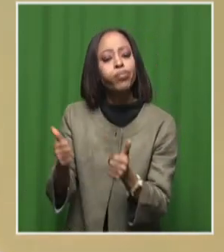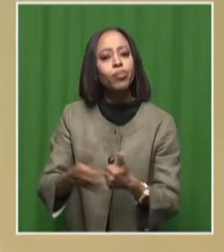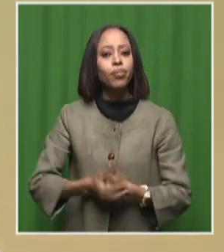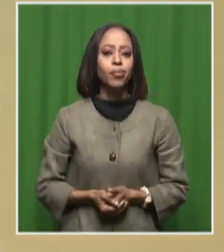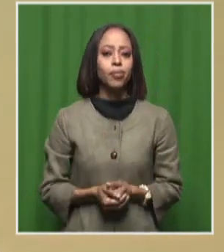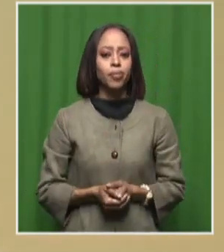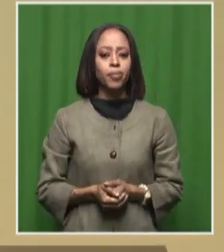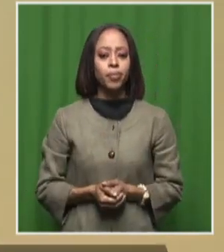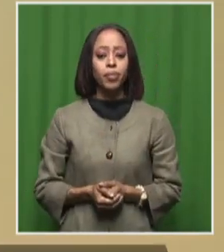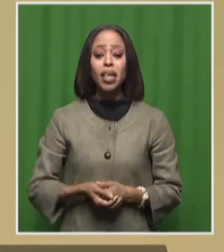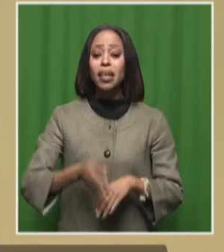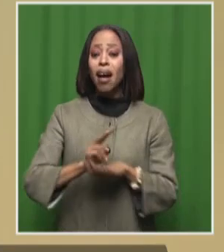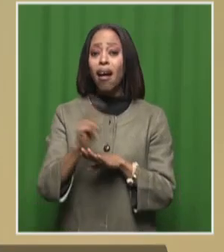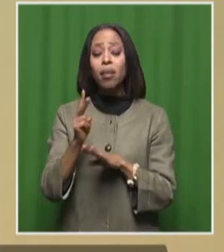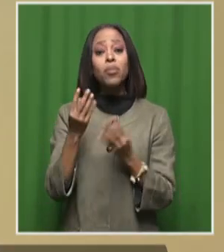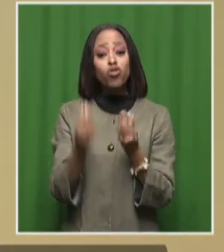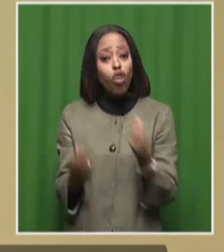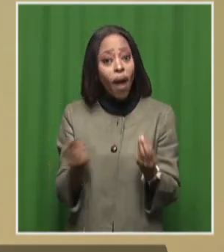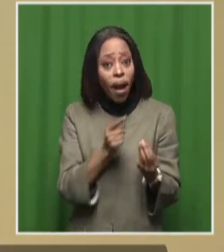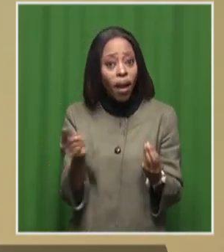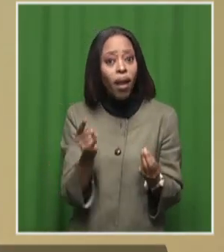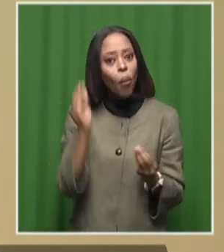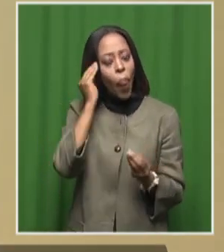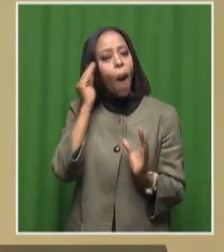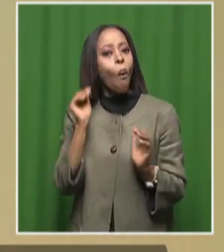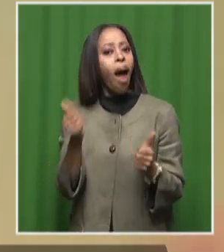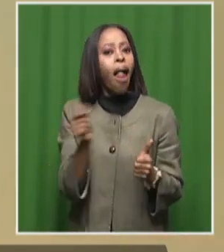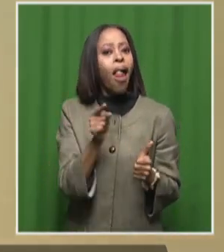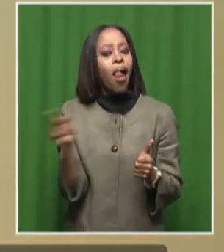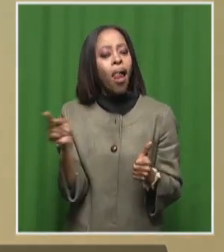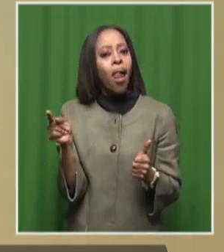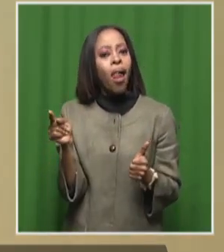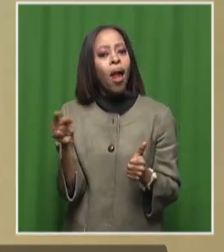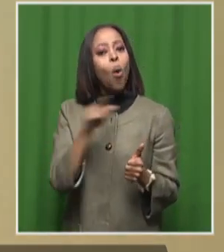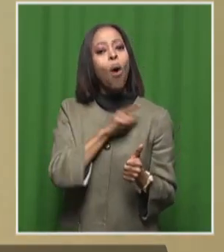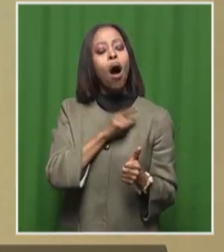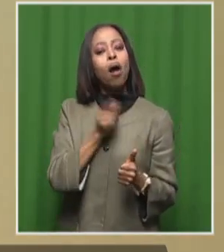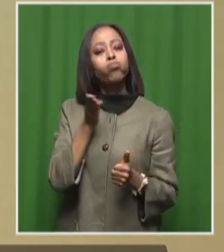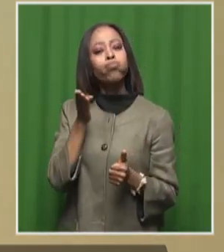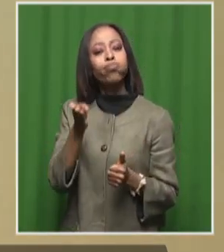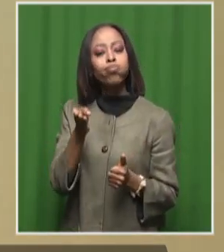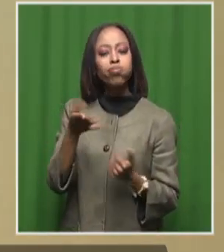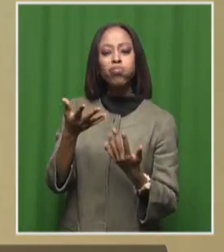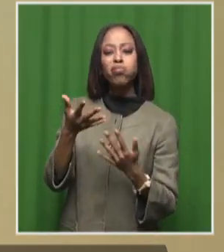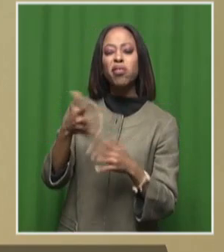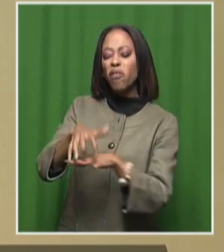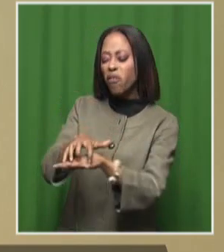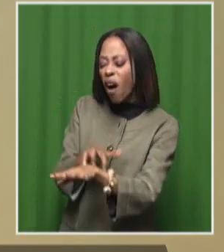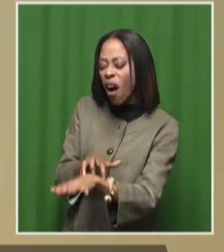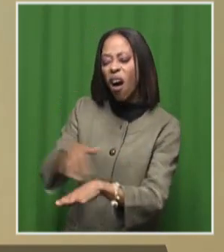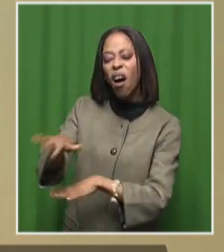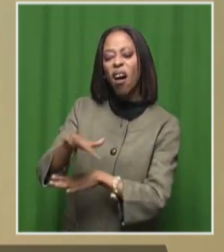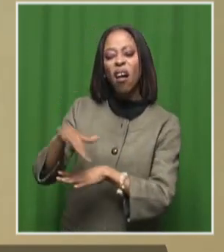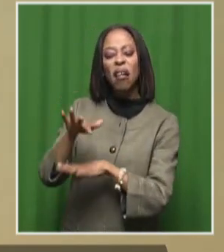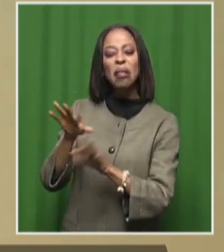equity-based. And most of these children, we know where they are. They are in the urban slums, they are